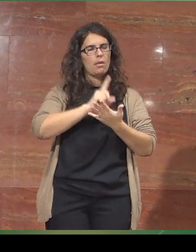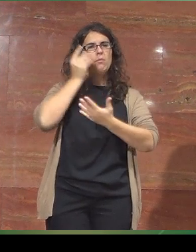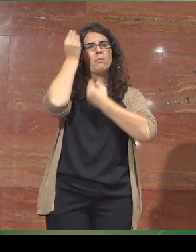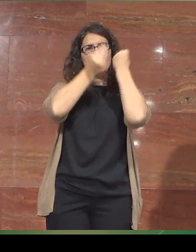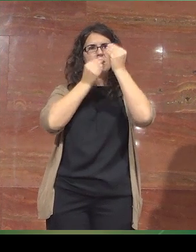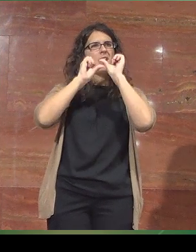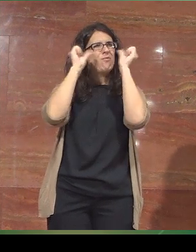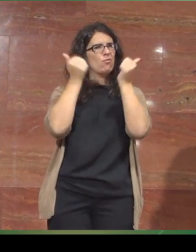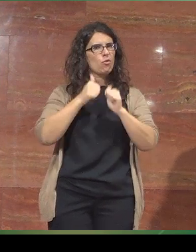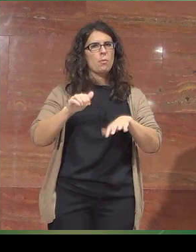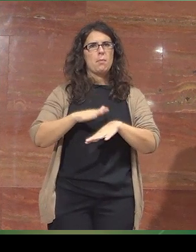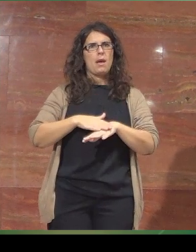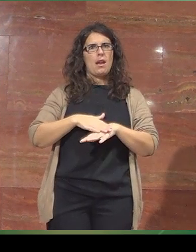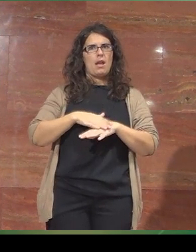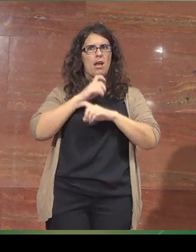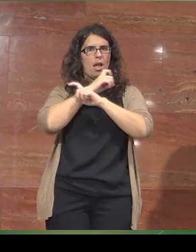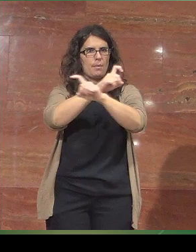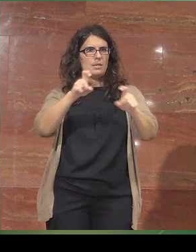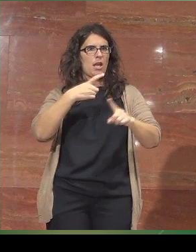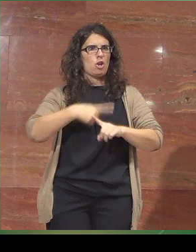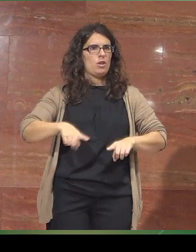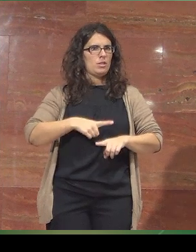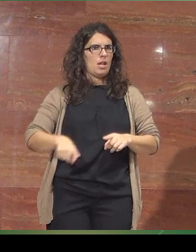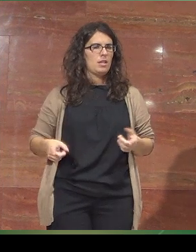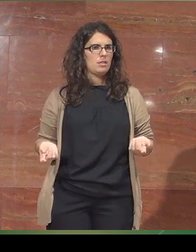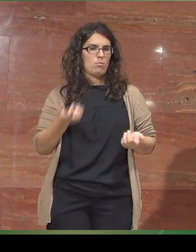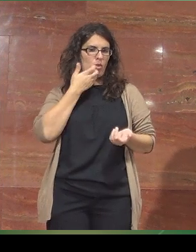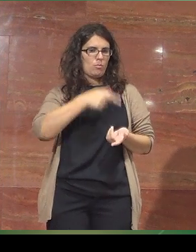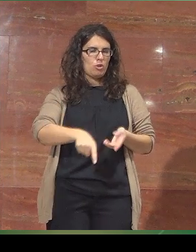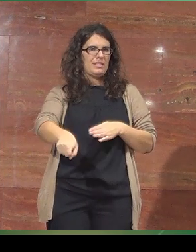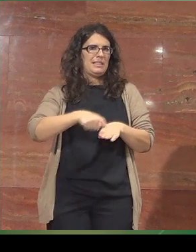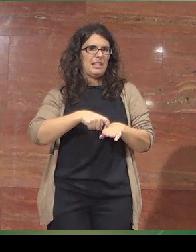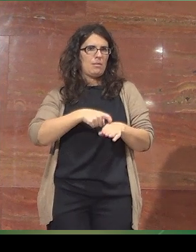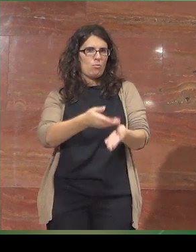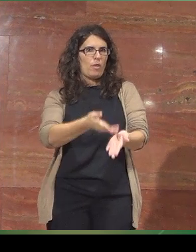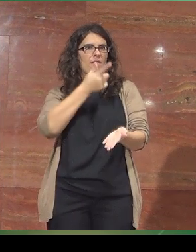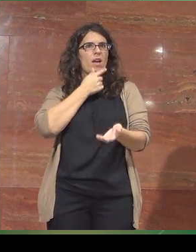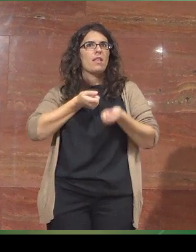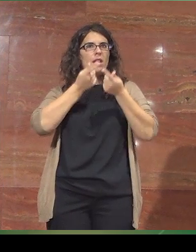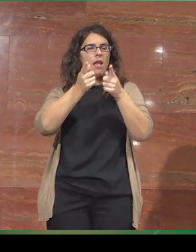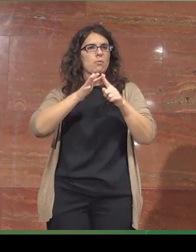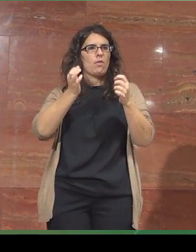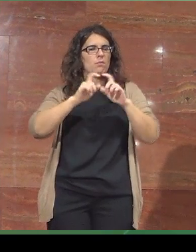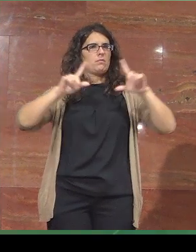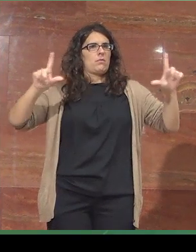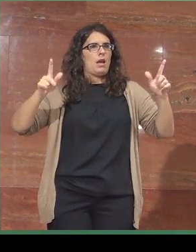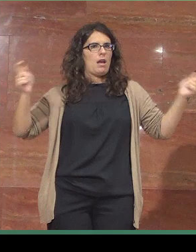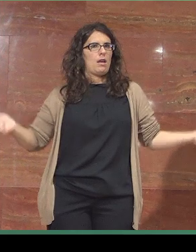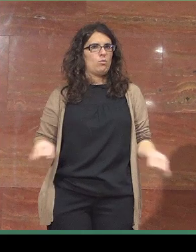out through local newspapers, through local media, so you communicate to people who have never thought that they might be able to